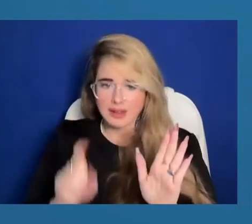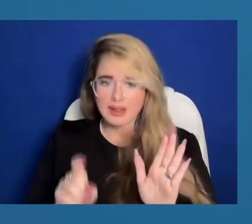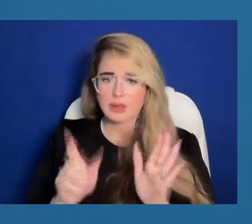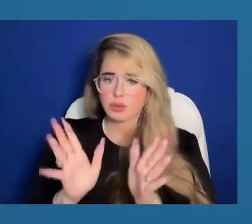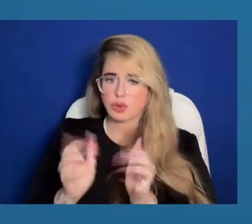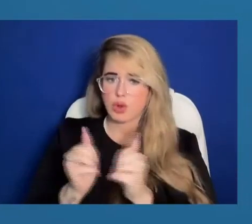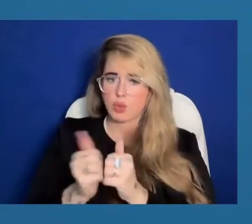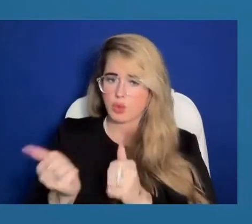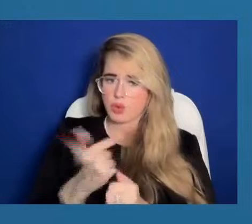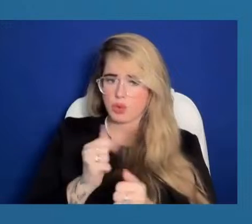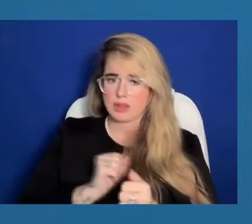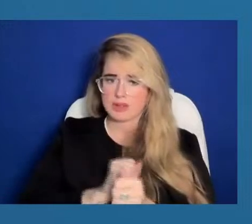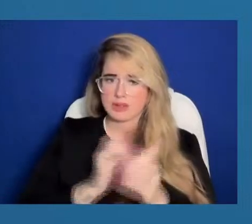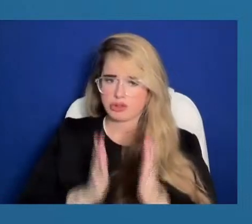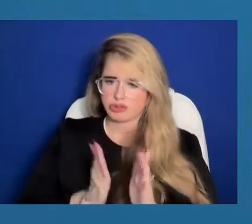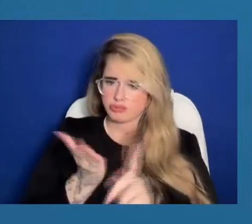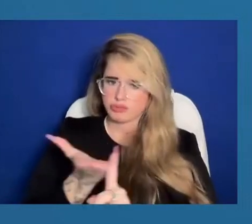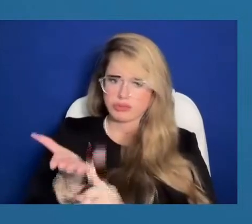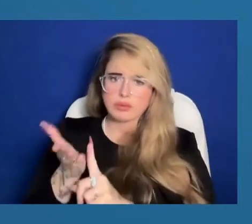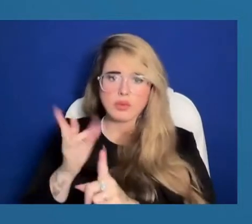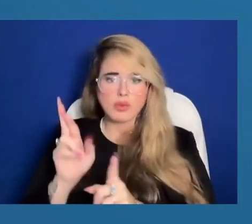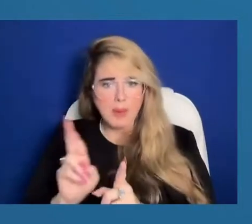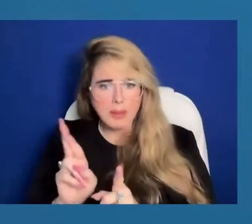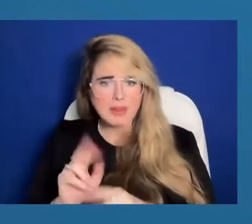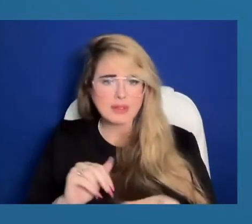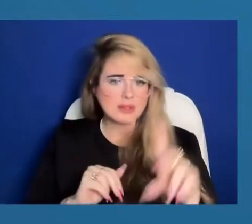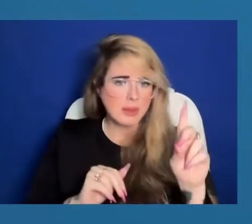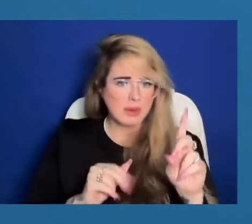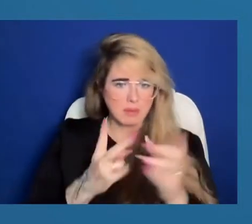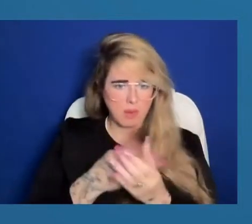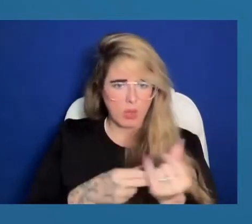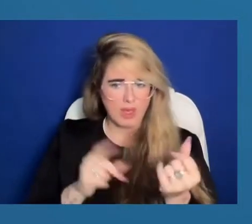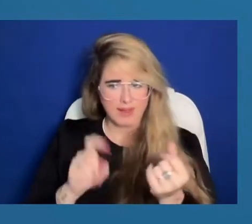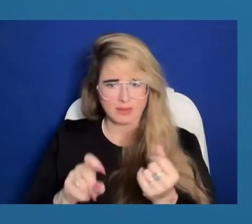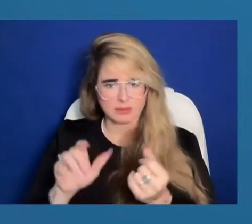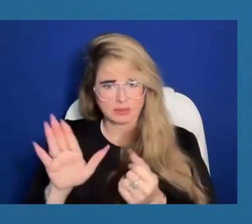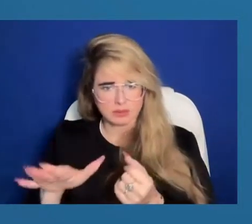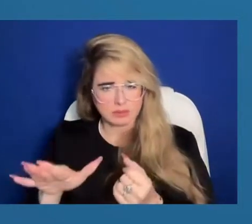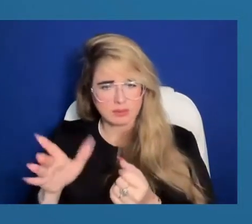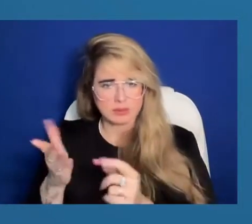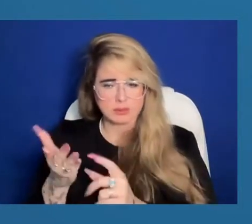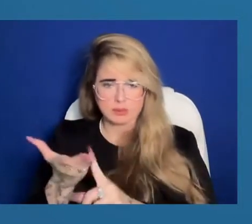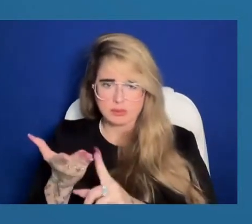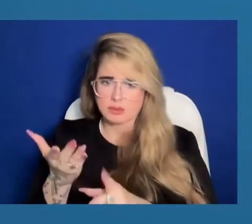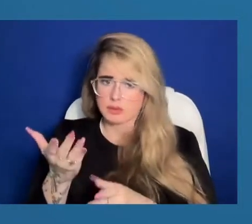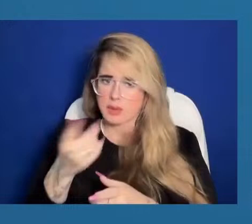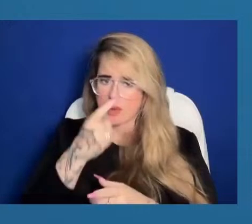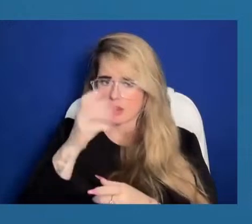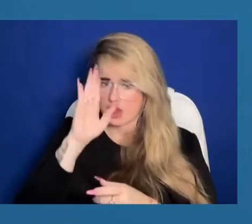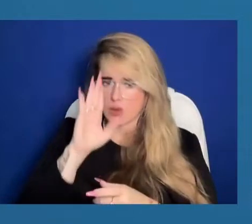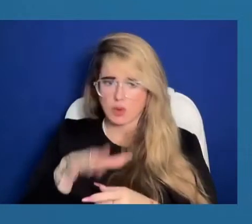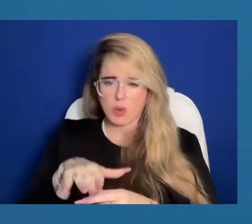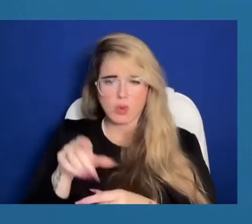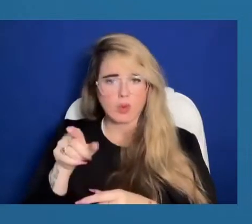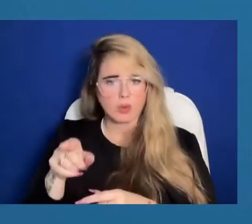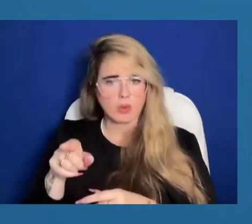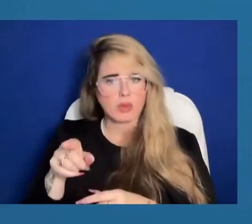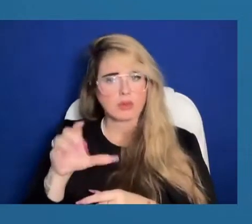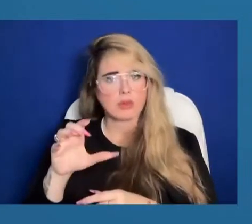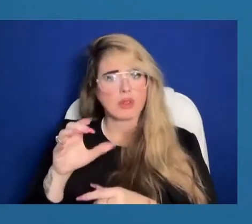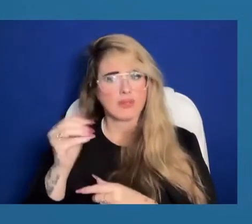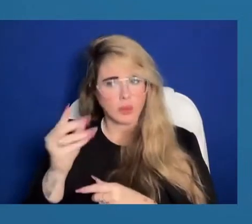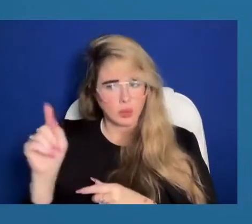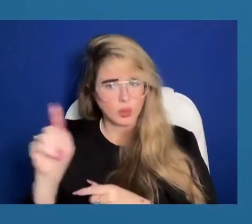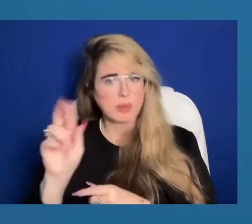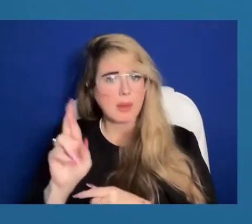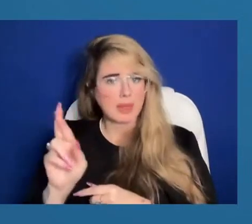senators, the Republican senators, because I know Chuck is close with all the Democrats. We need to